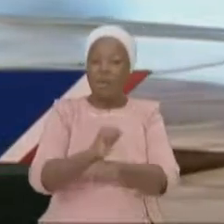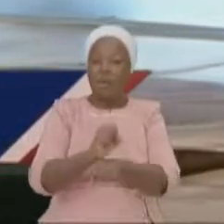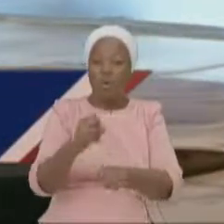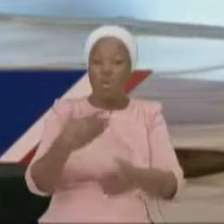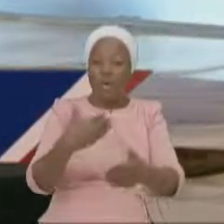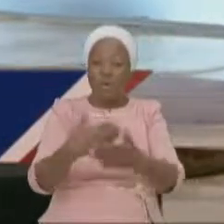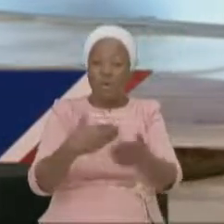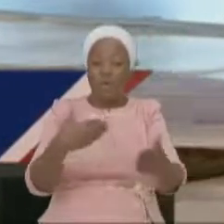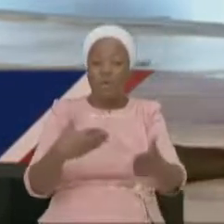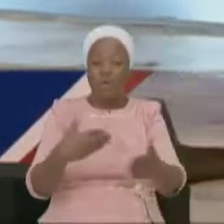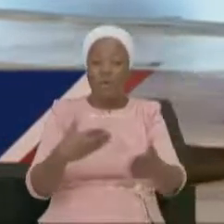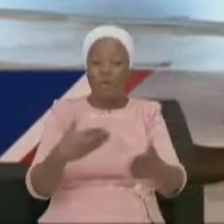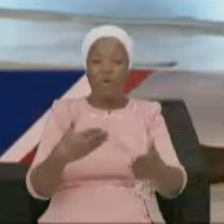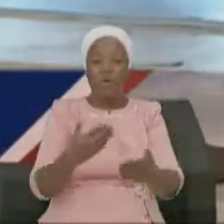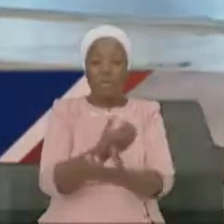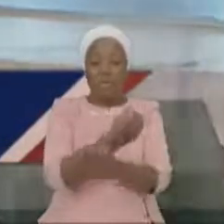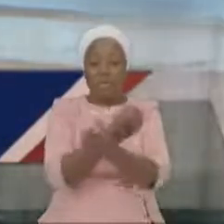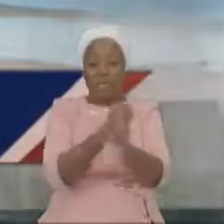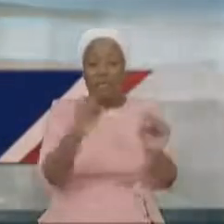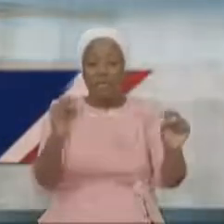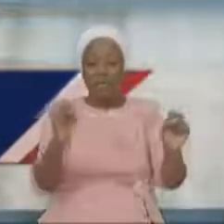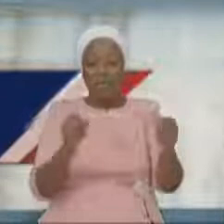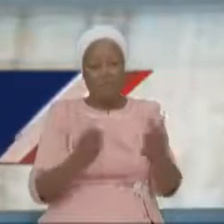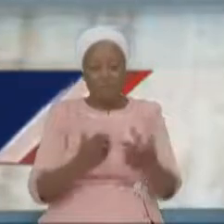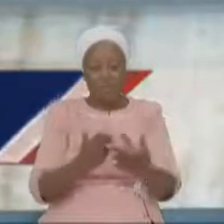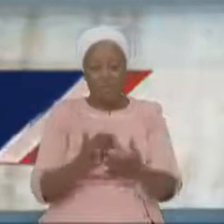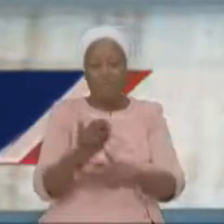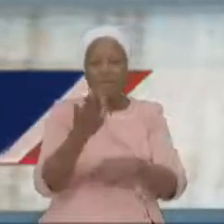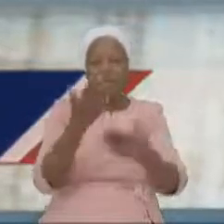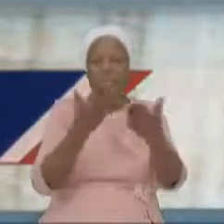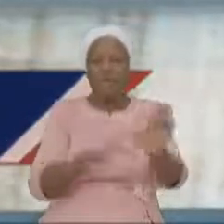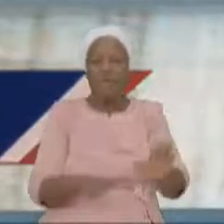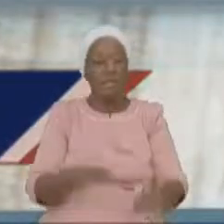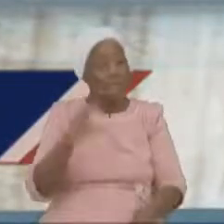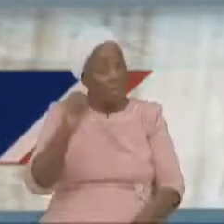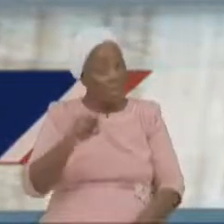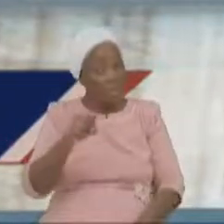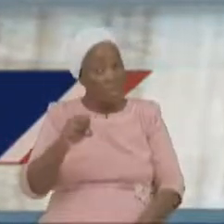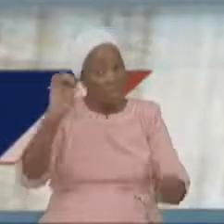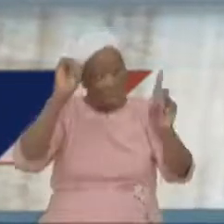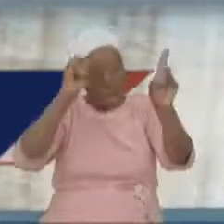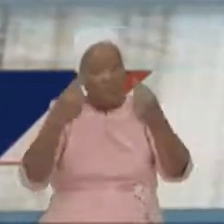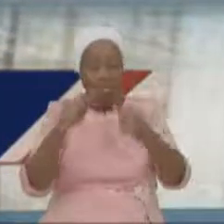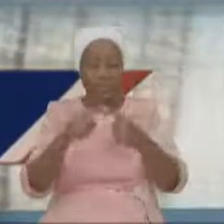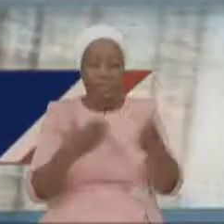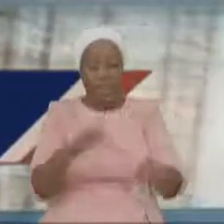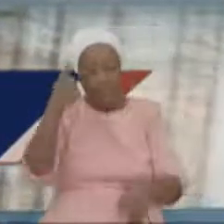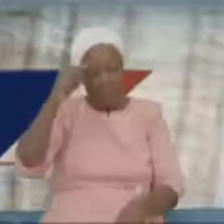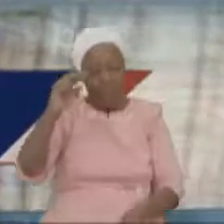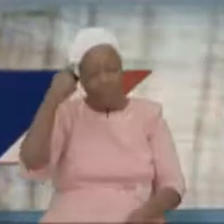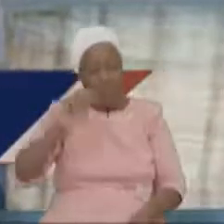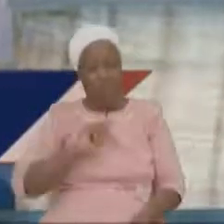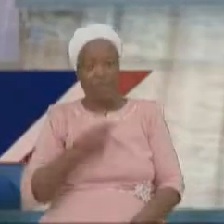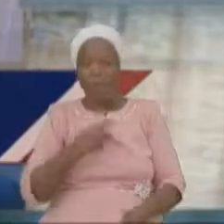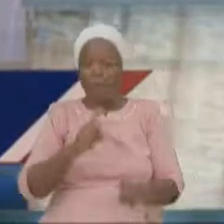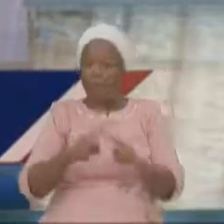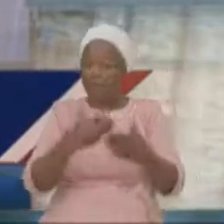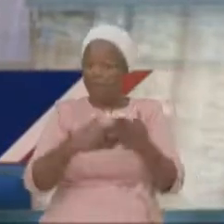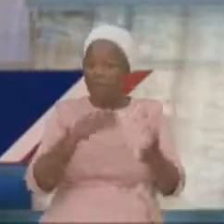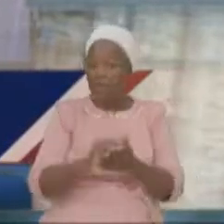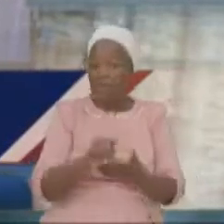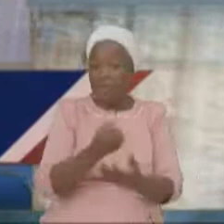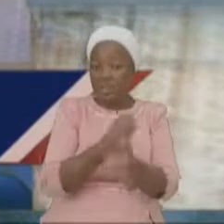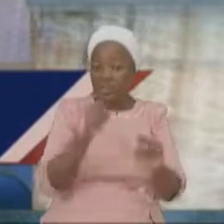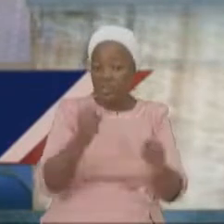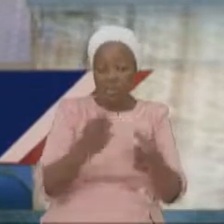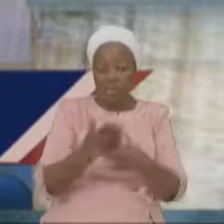before redemption through death. Yes, he came to die for us. But before that redemption, through